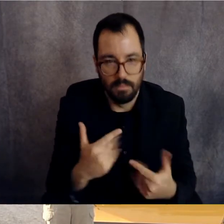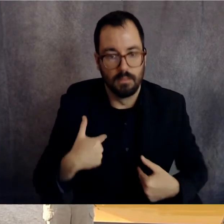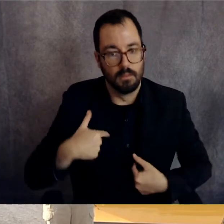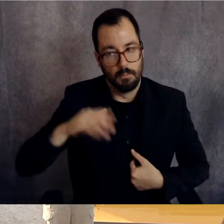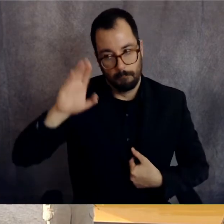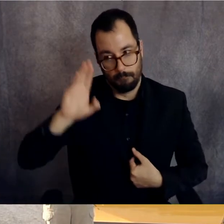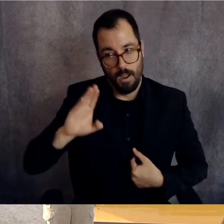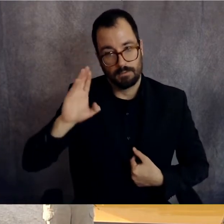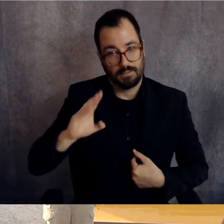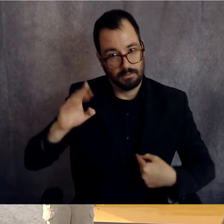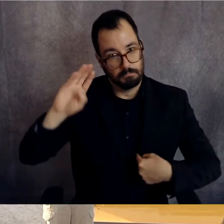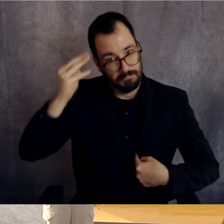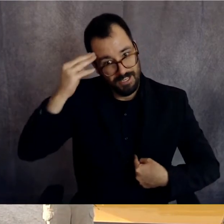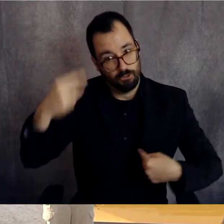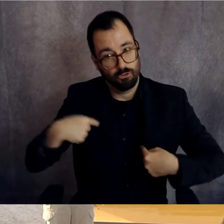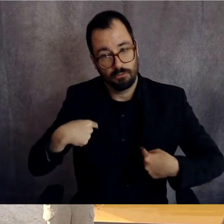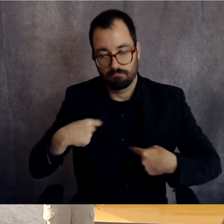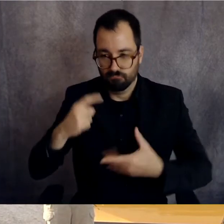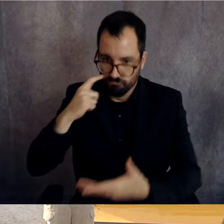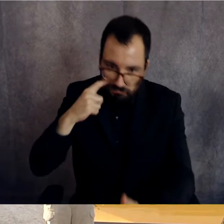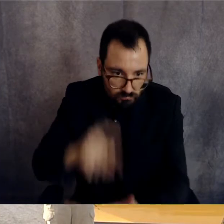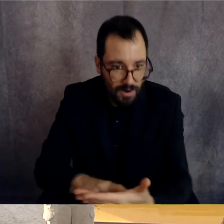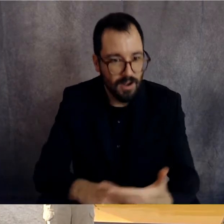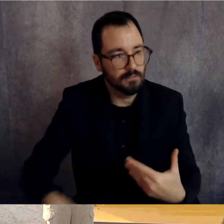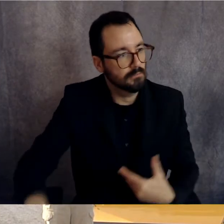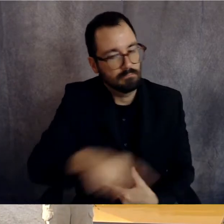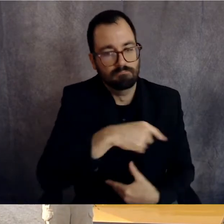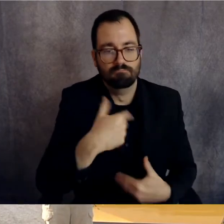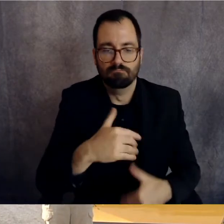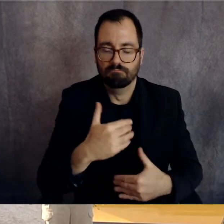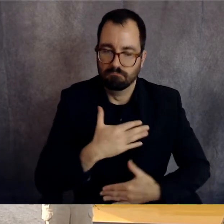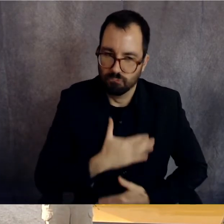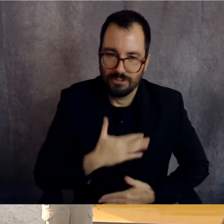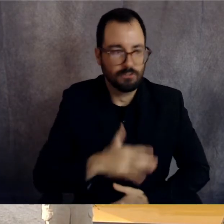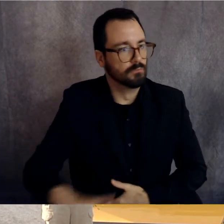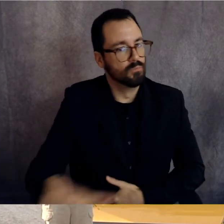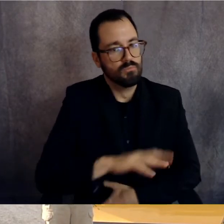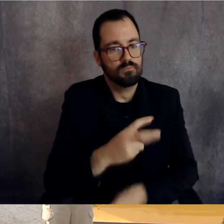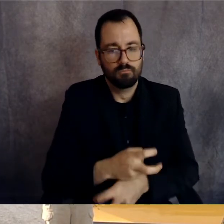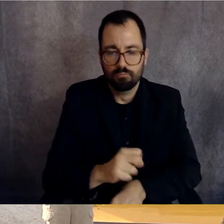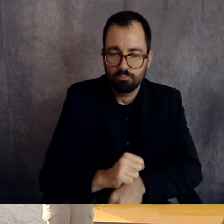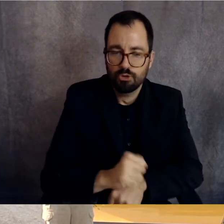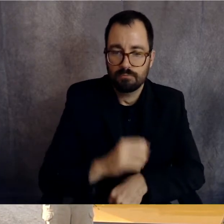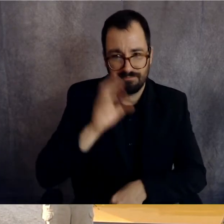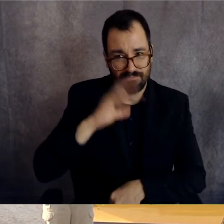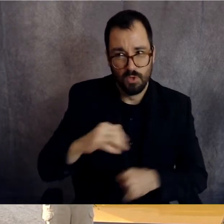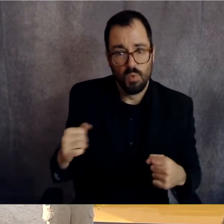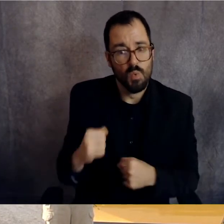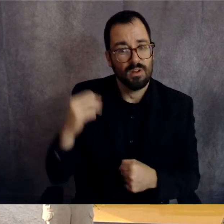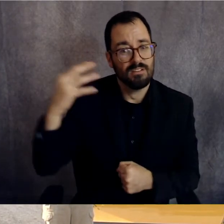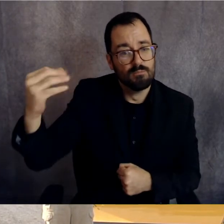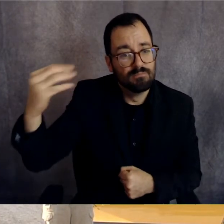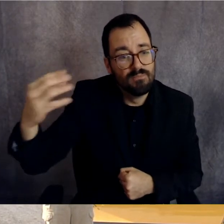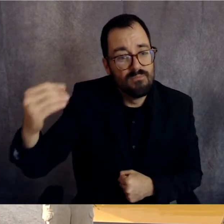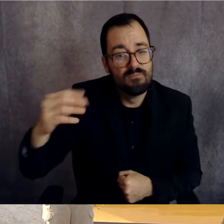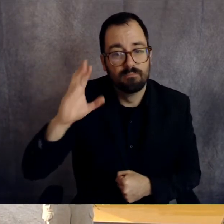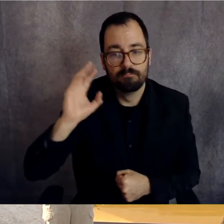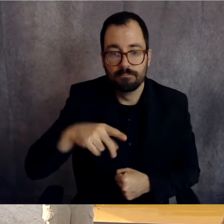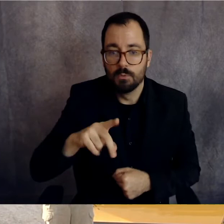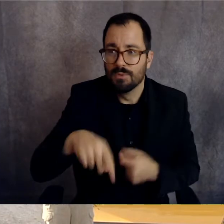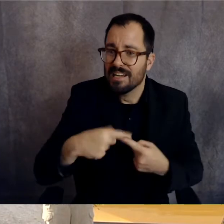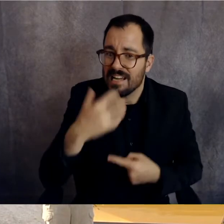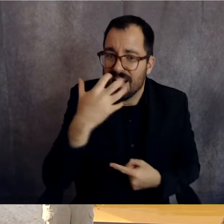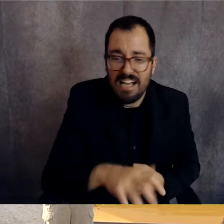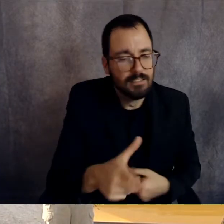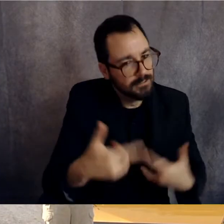Boston is for the incredible work you do. I truly appreciate it. I know when it's cold out, I know you're out in the streets. I know when it's hot out, I